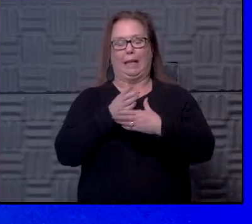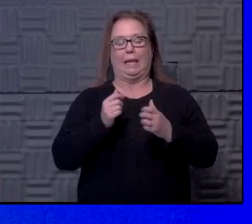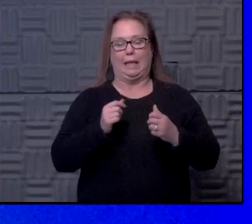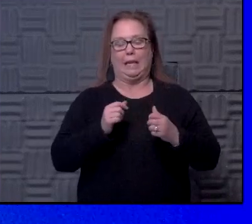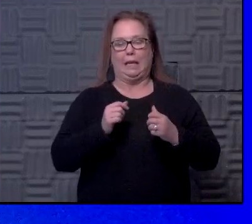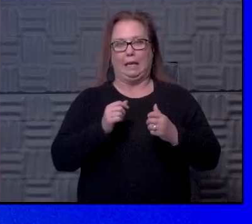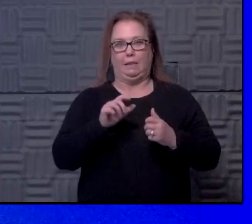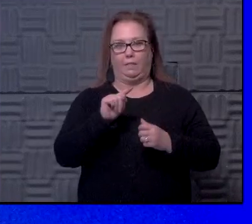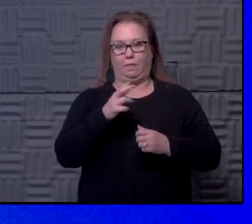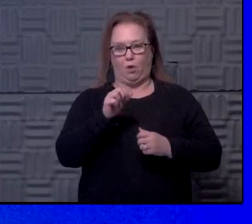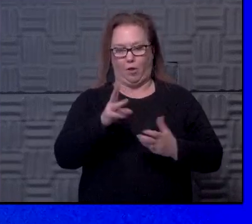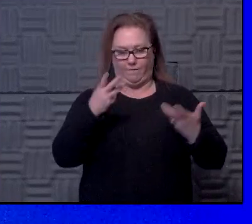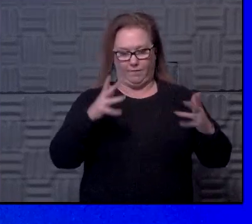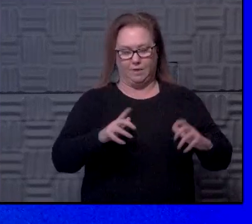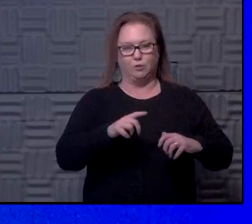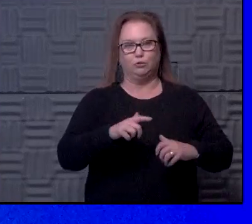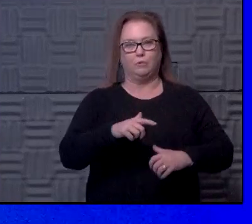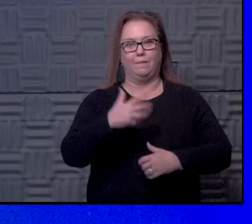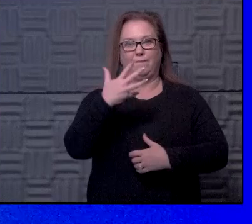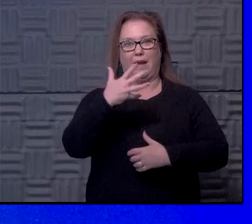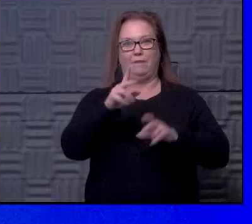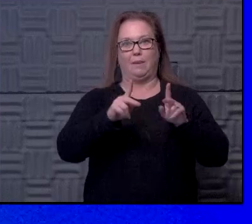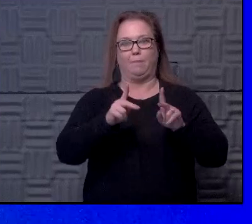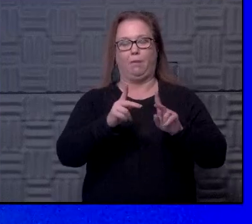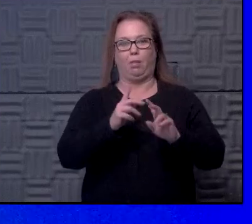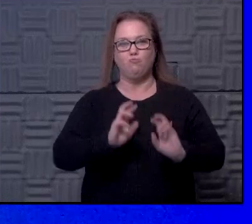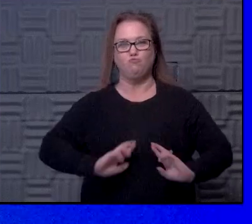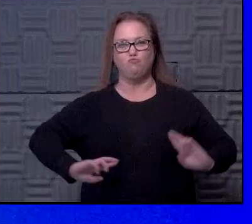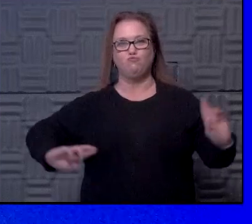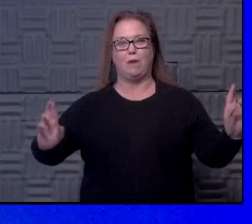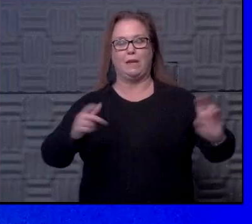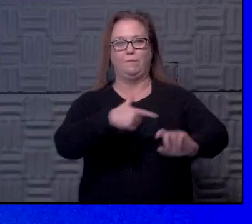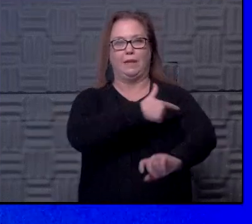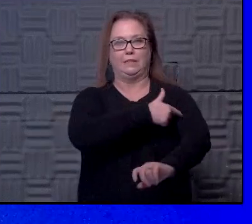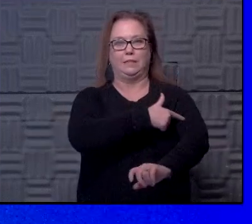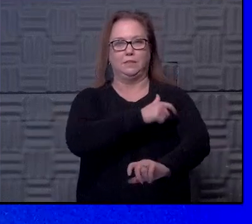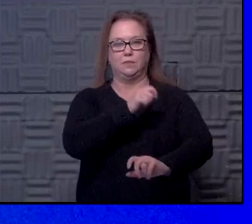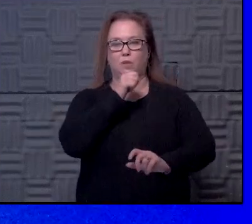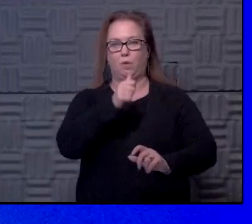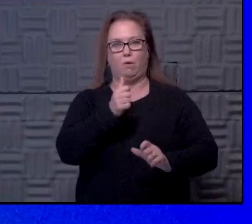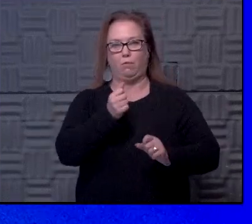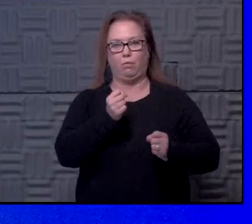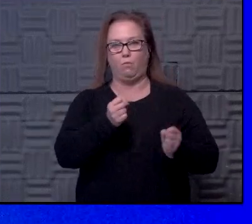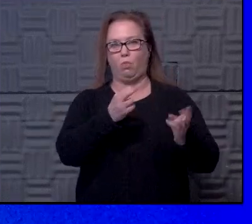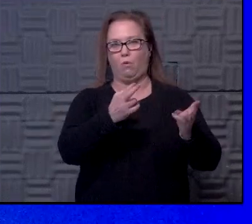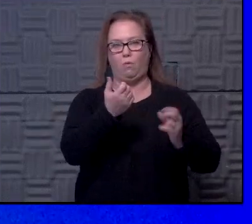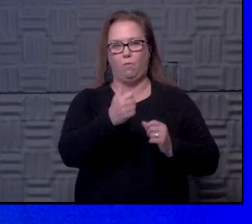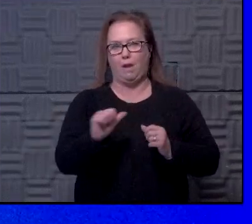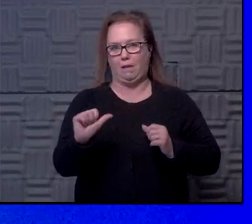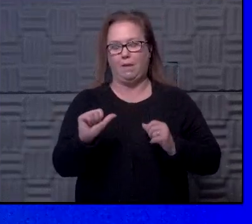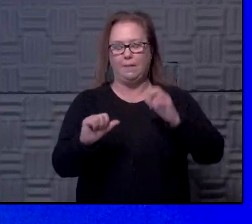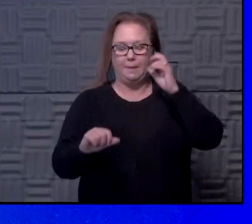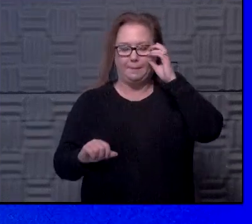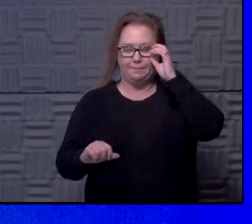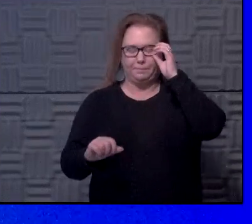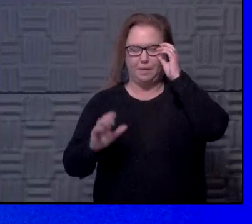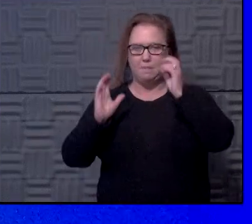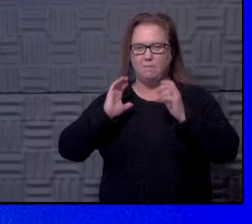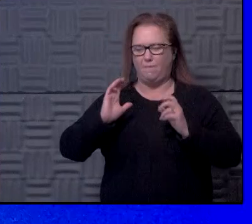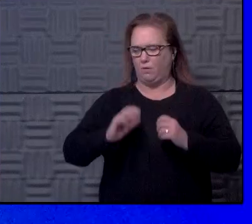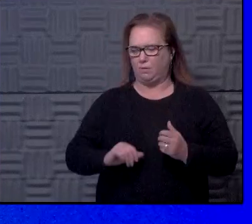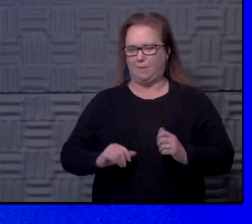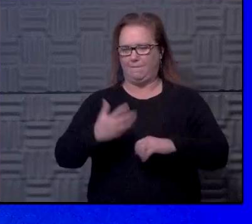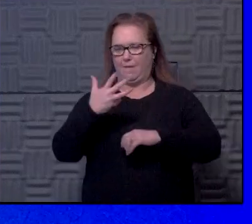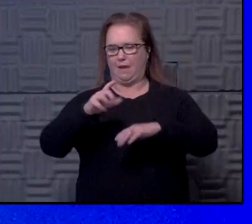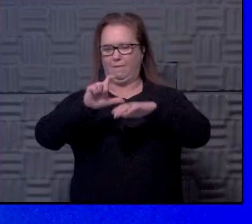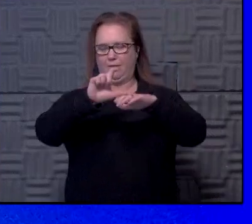thawing, it's important to make sure that you have 5 people that can be vaccinated so none goes to waste. So initially there was supposed to be